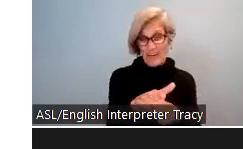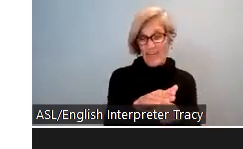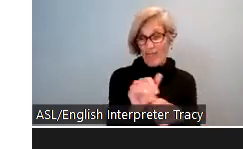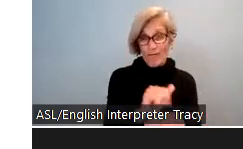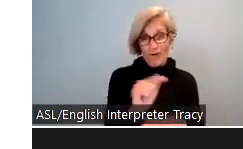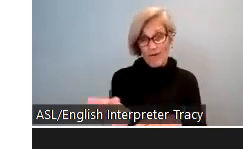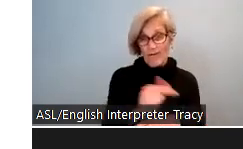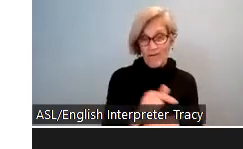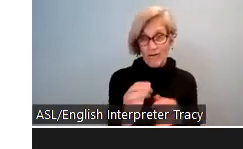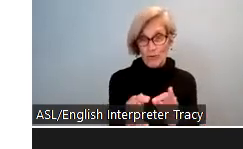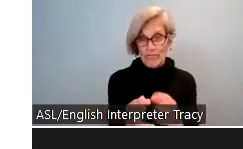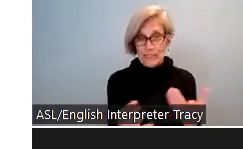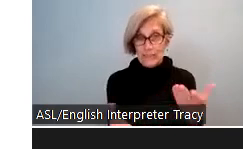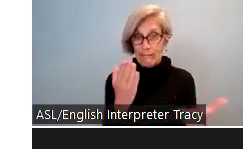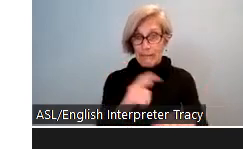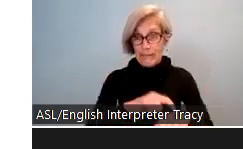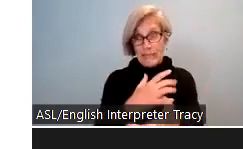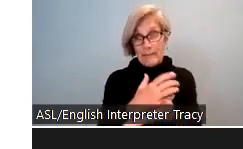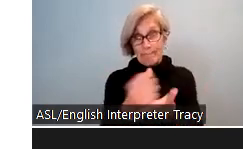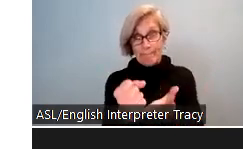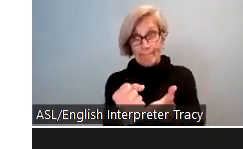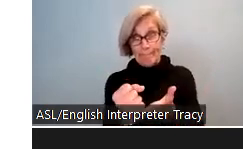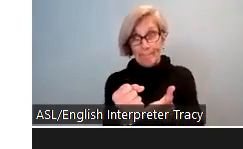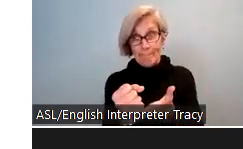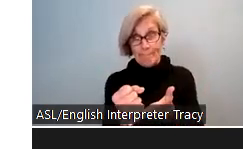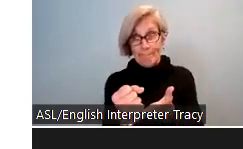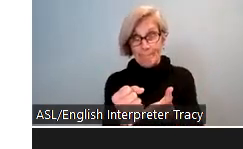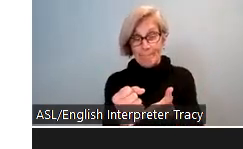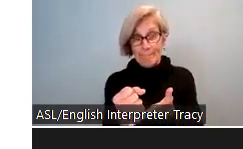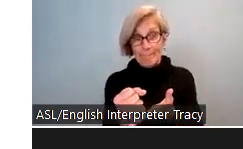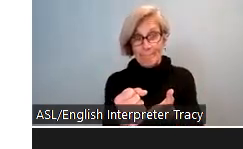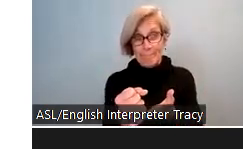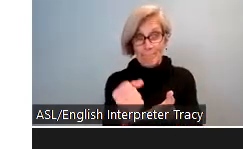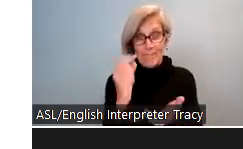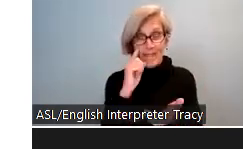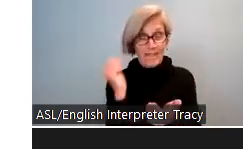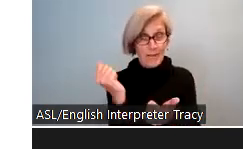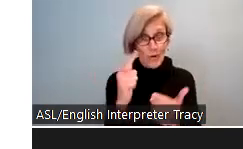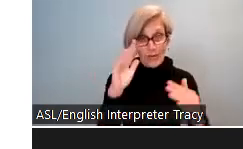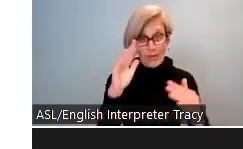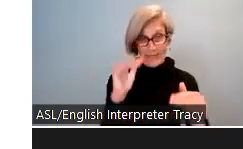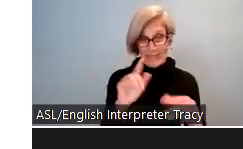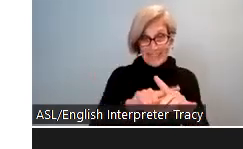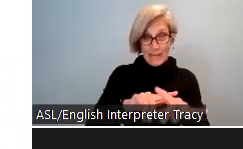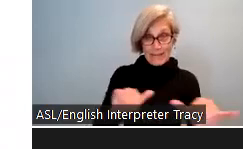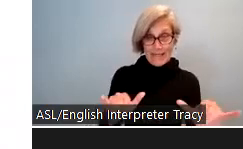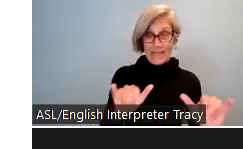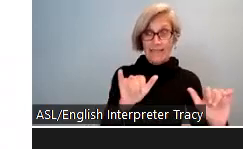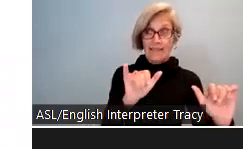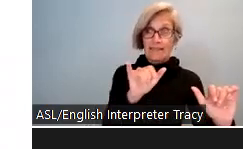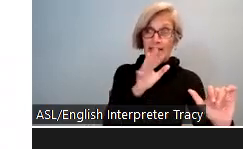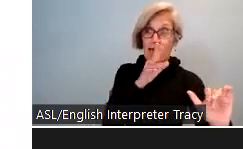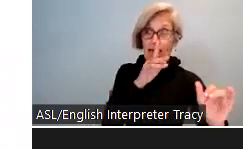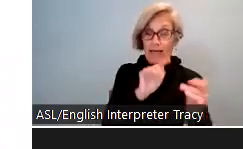interpretation. We may run out of time. I think everybody was expecting simultaneous, which is what we were prepared to do.